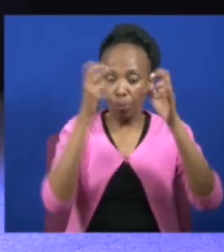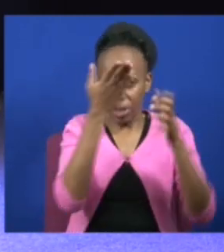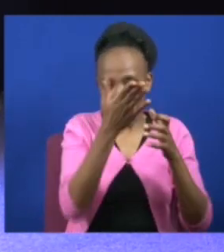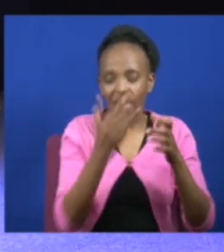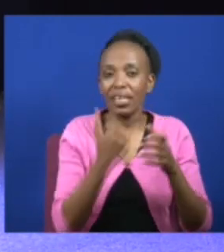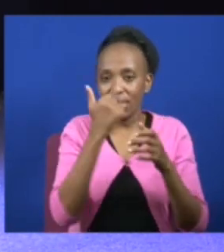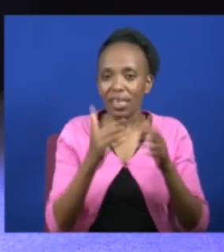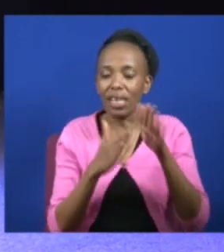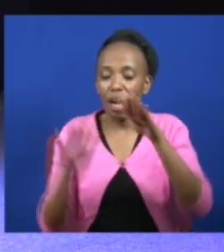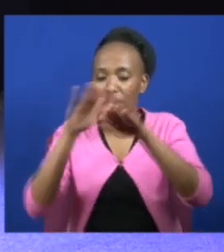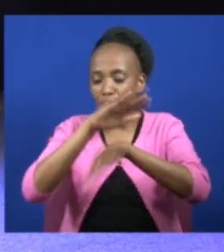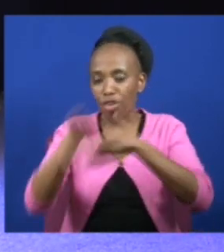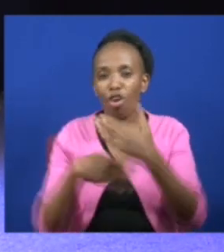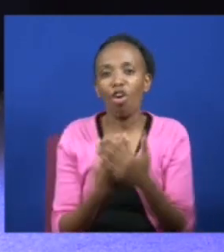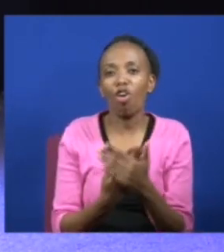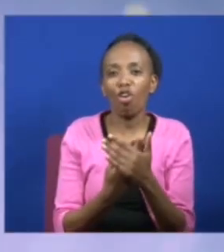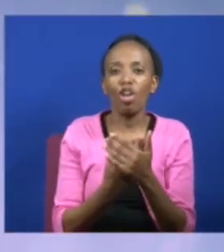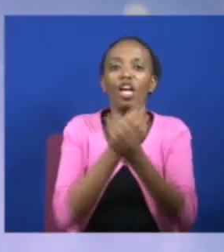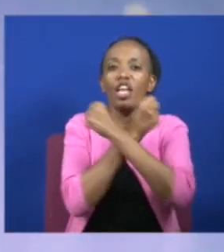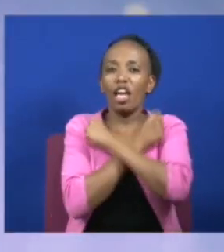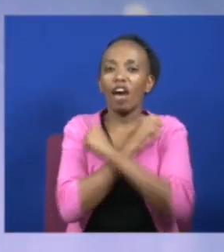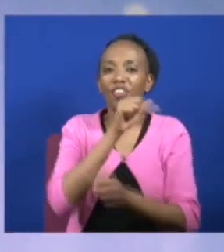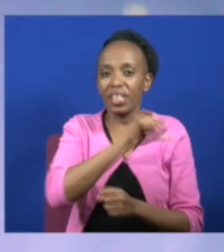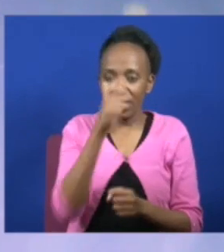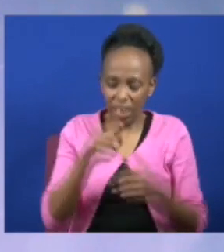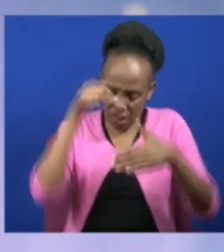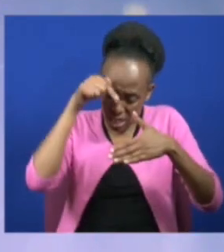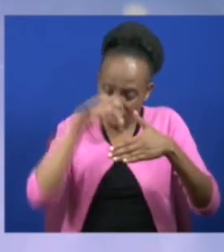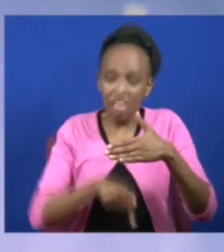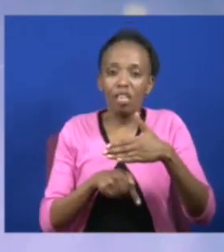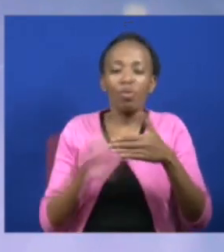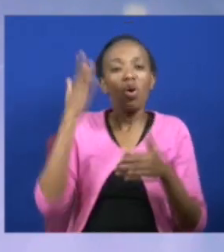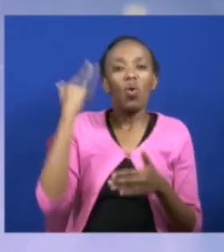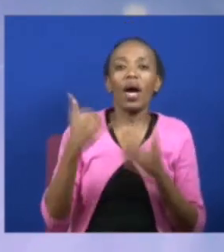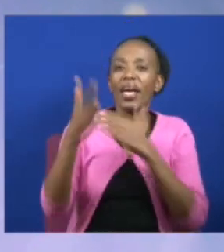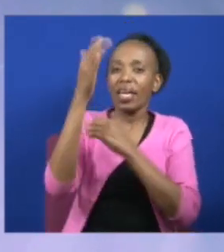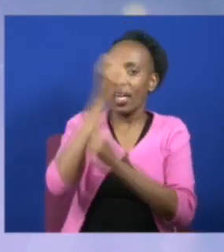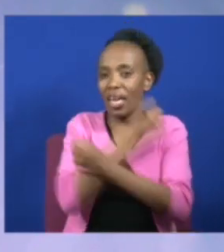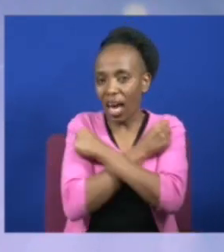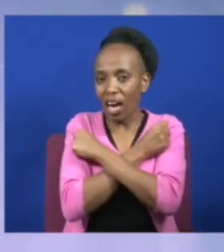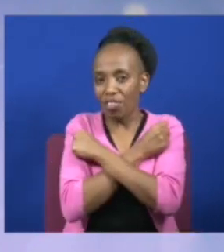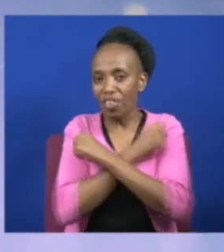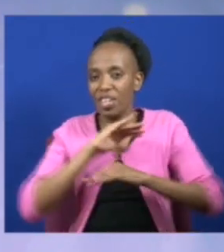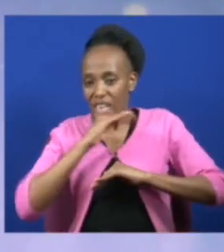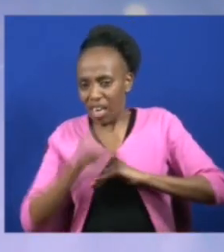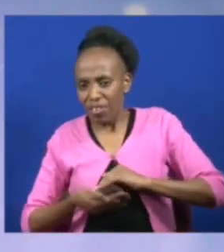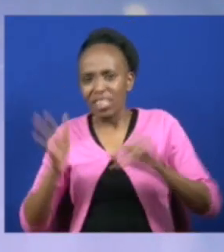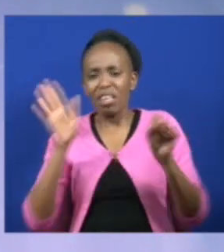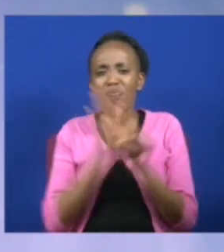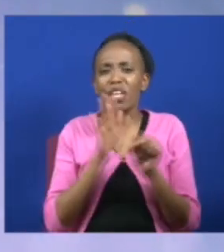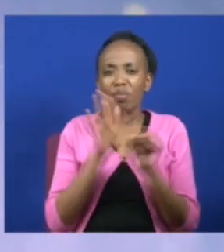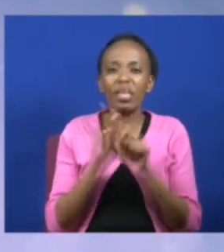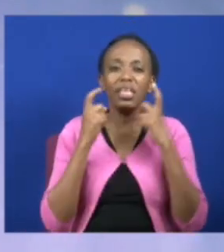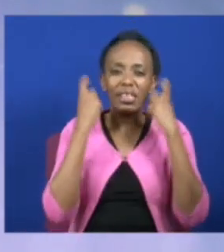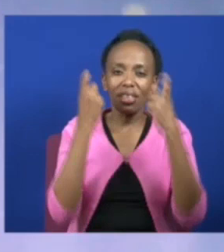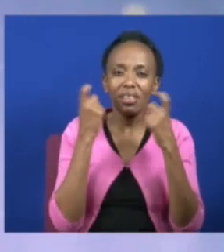it says, above all, love each other deeply, because love covers a